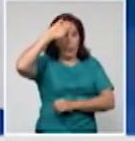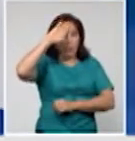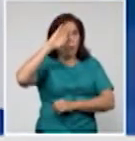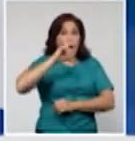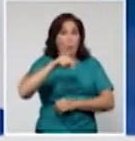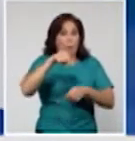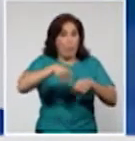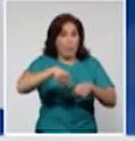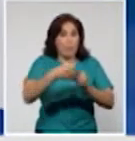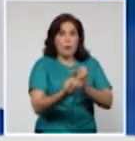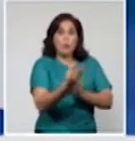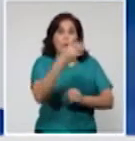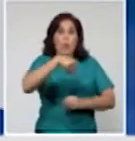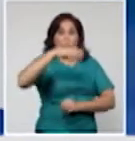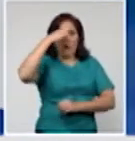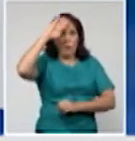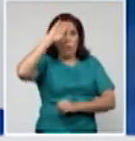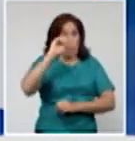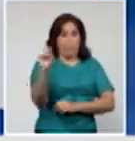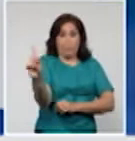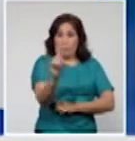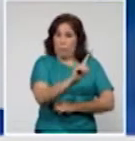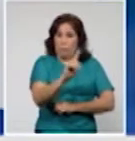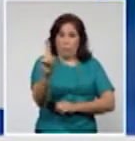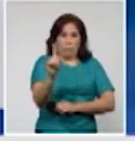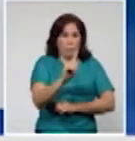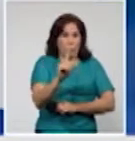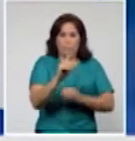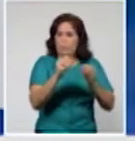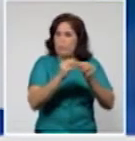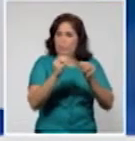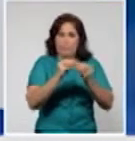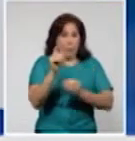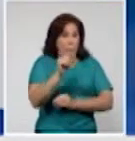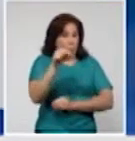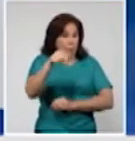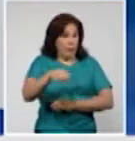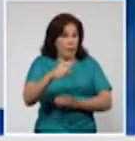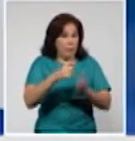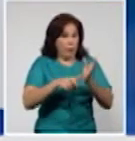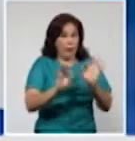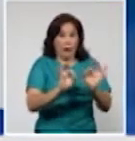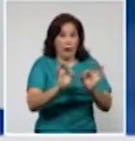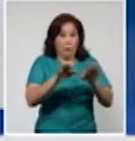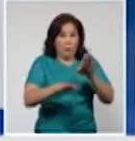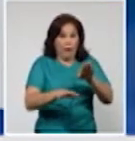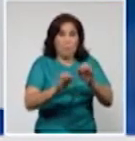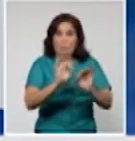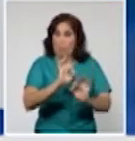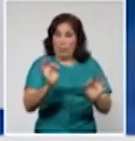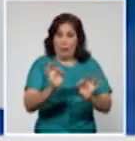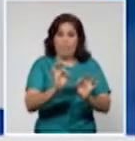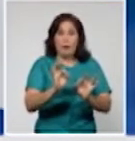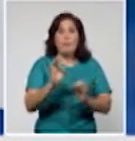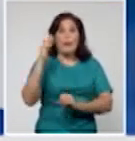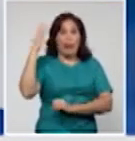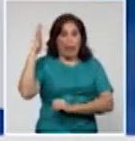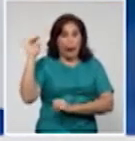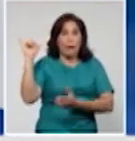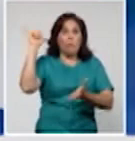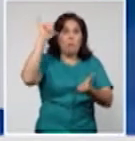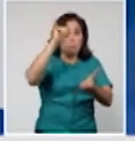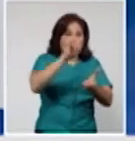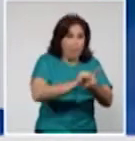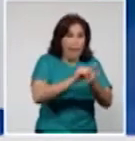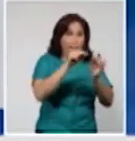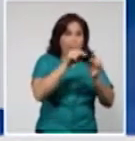all of which are imported cases. 3 of the cases from Santiago are from the municipality